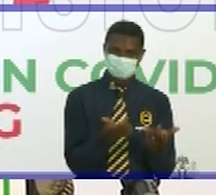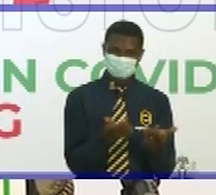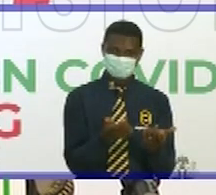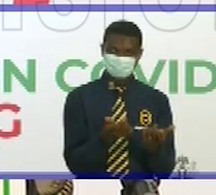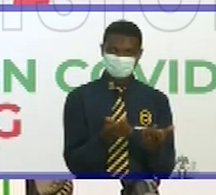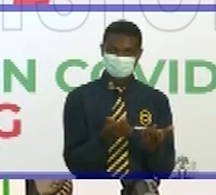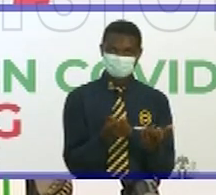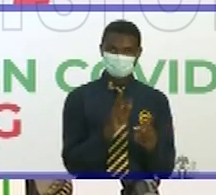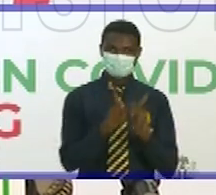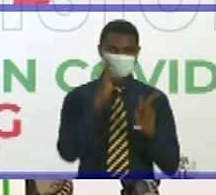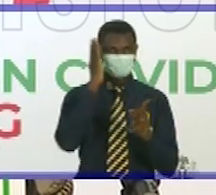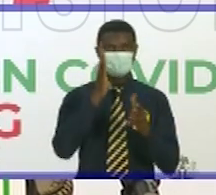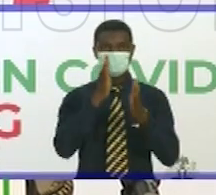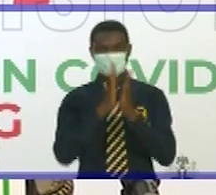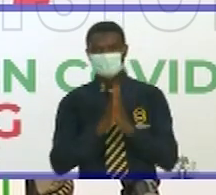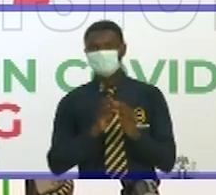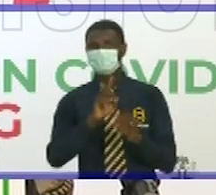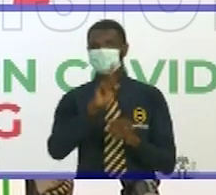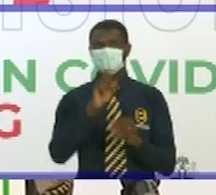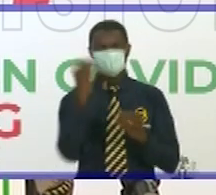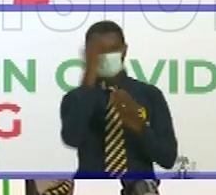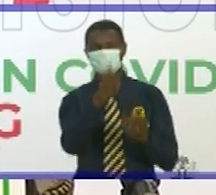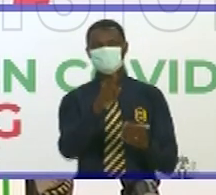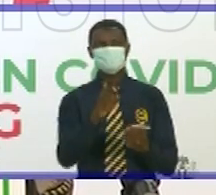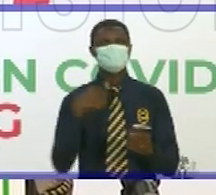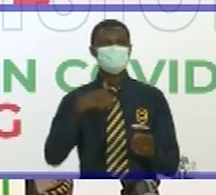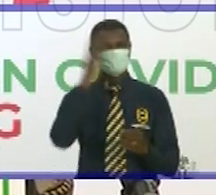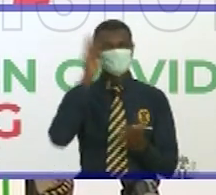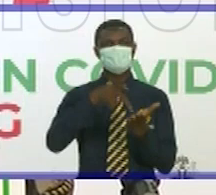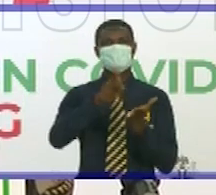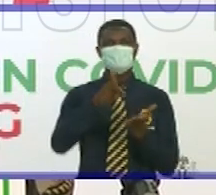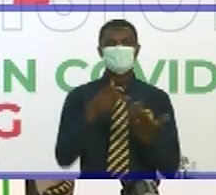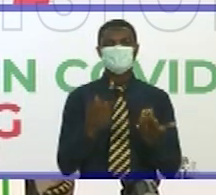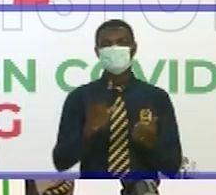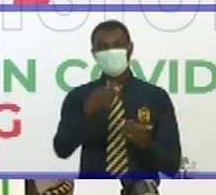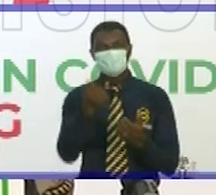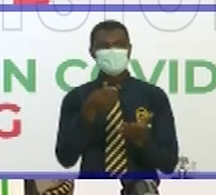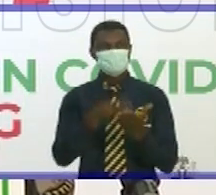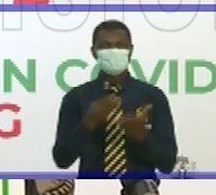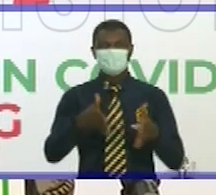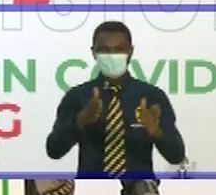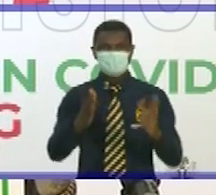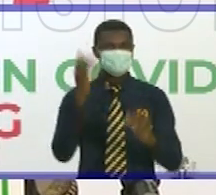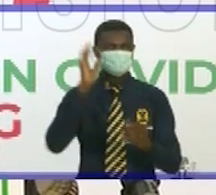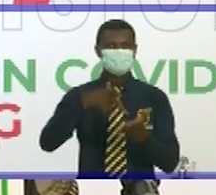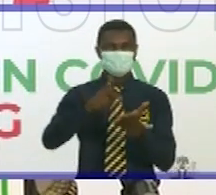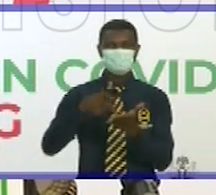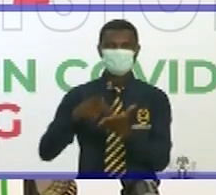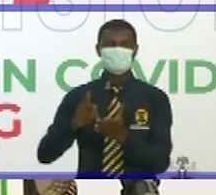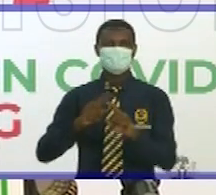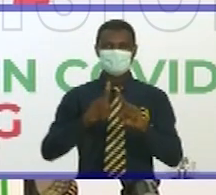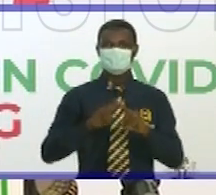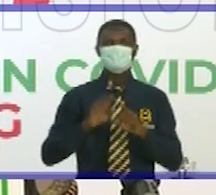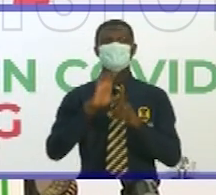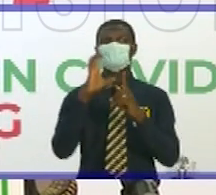wọ́n a máa bèrè àbí wọ́n máa sọ wọ́n pé oyé báyìí la máa san fún ẹ̀ àwọn allowances báyìí ló máa ní ara condition of service